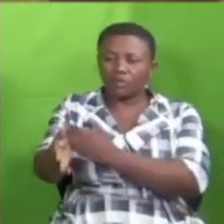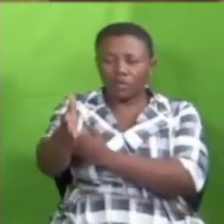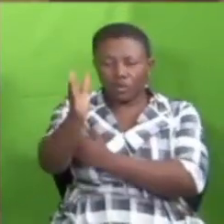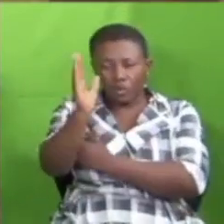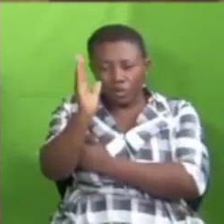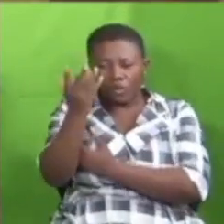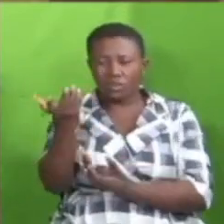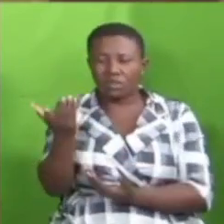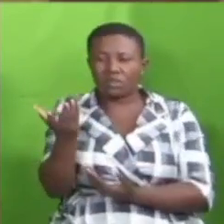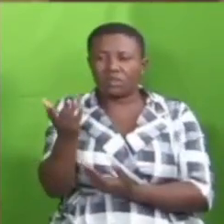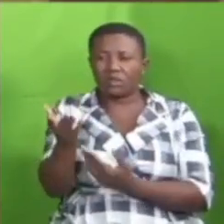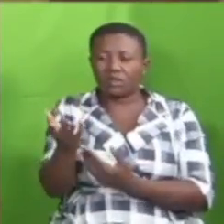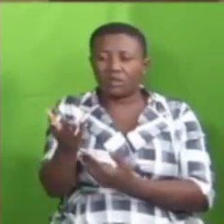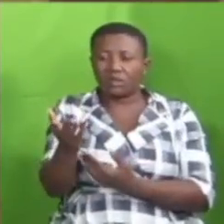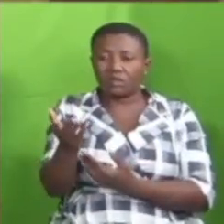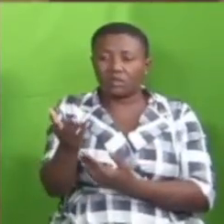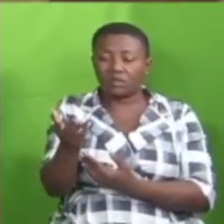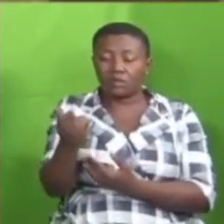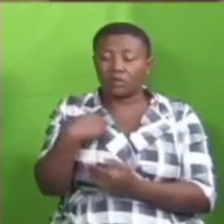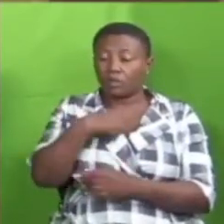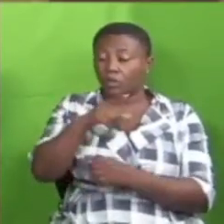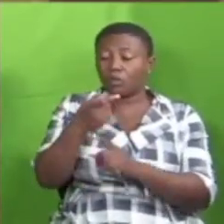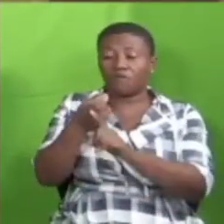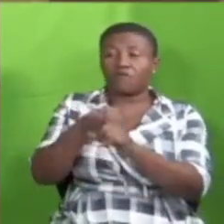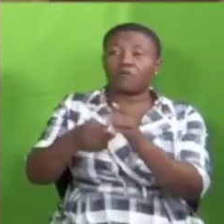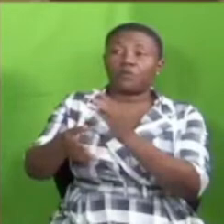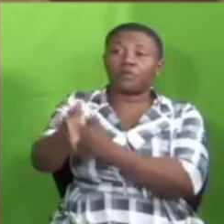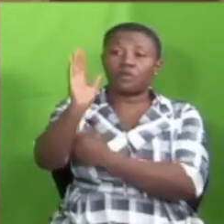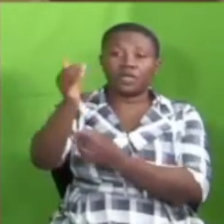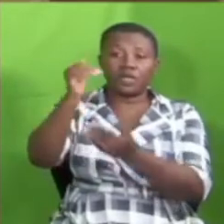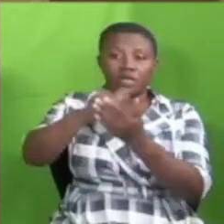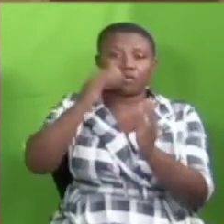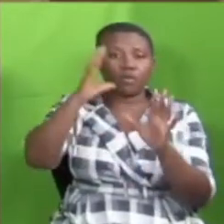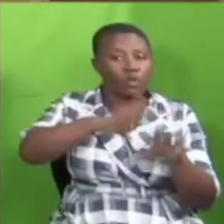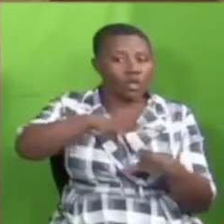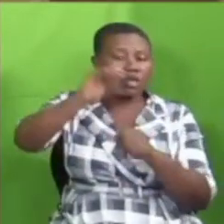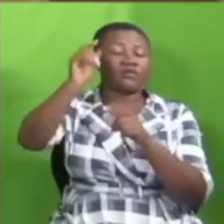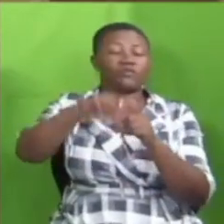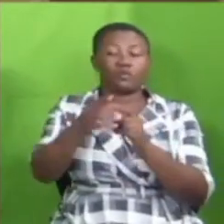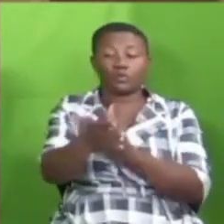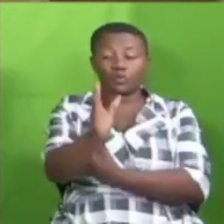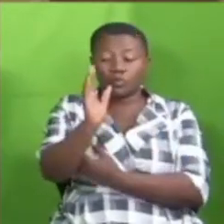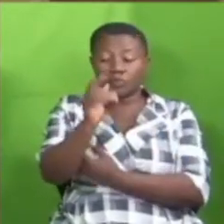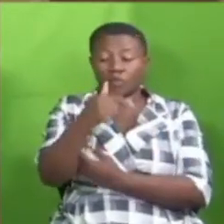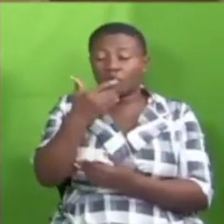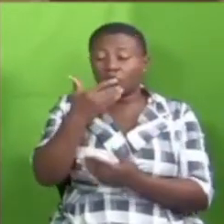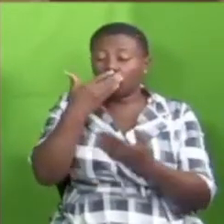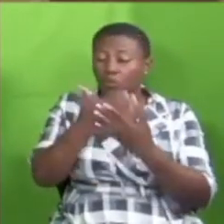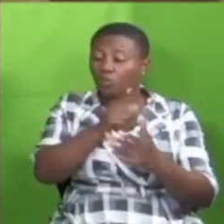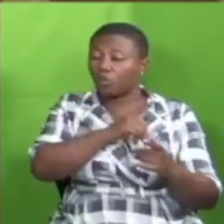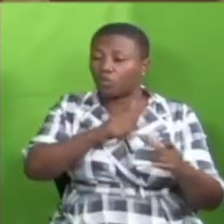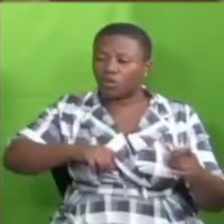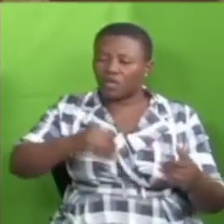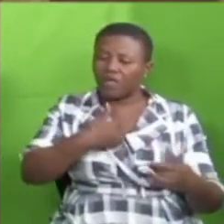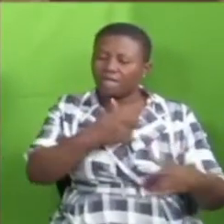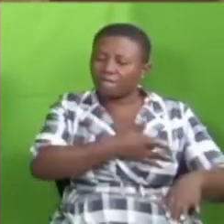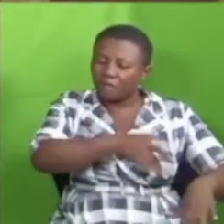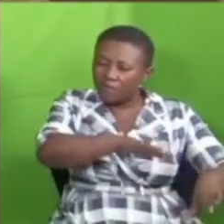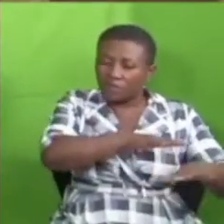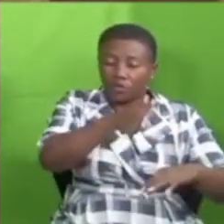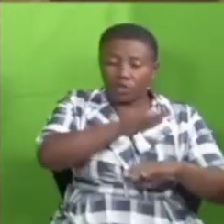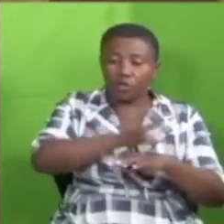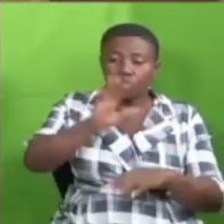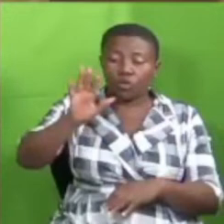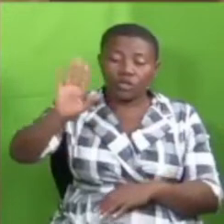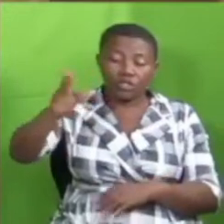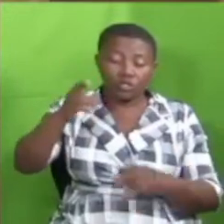Him we shall all return, whether you like it or not. I would just ask that the good Lord have mercy on his soul and